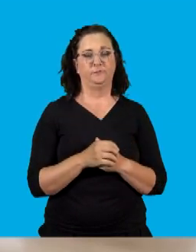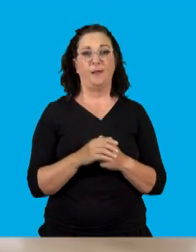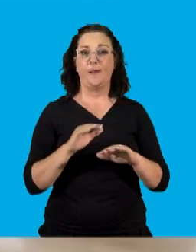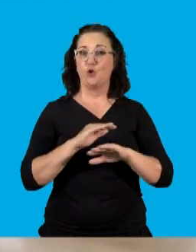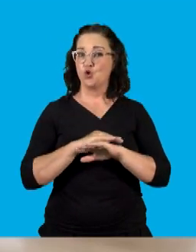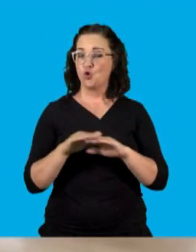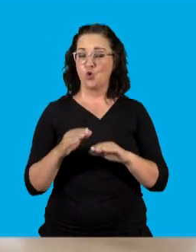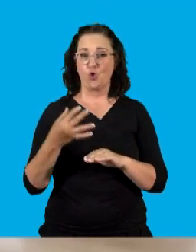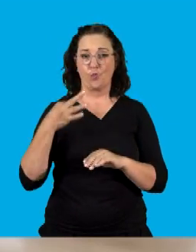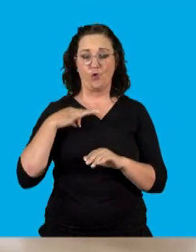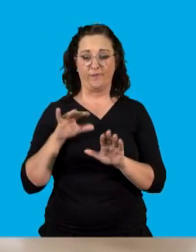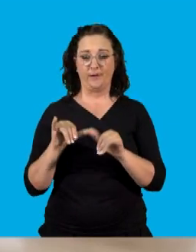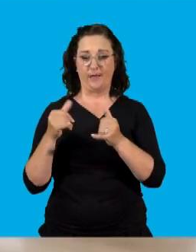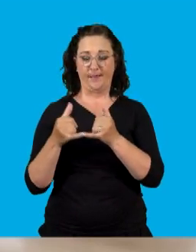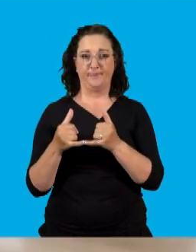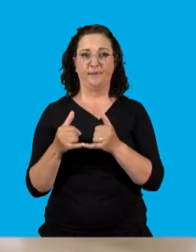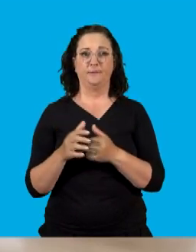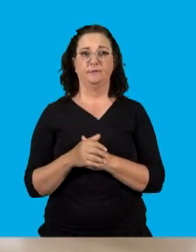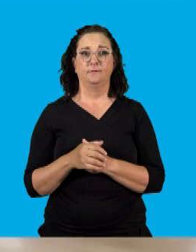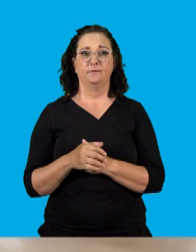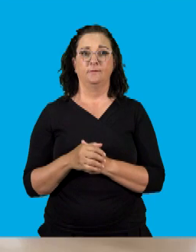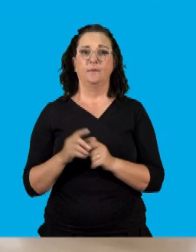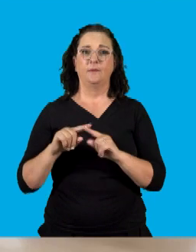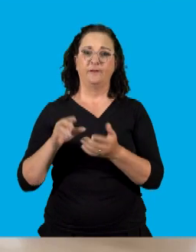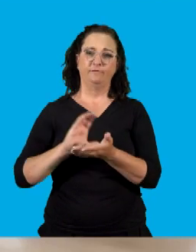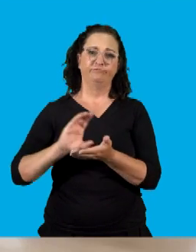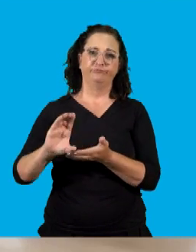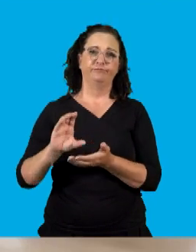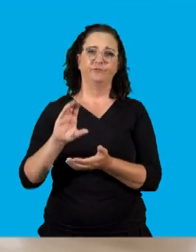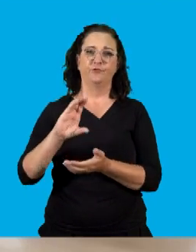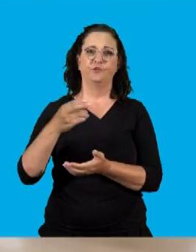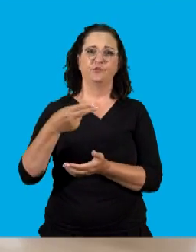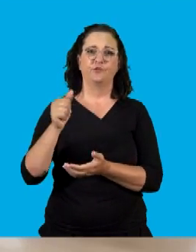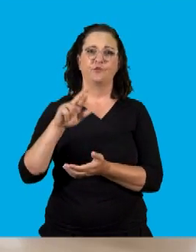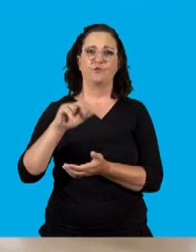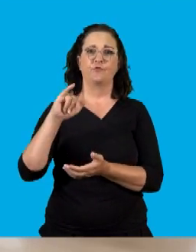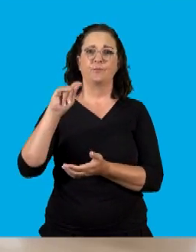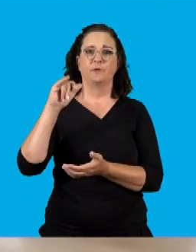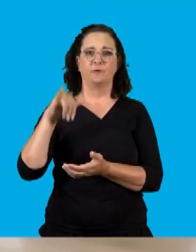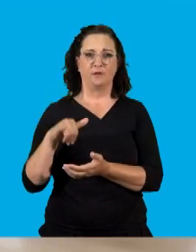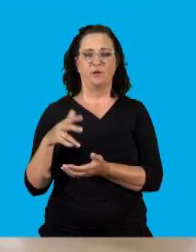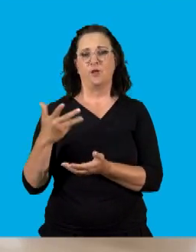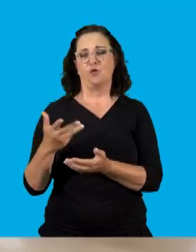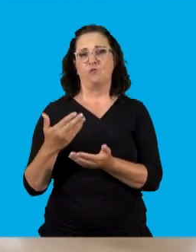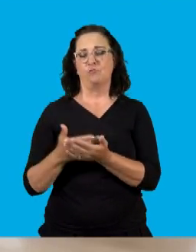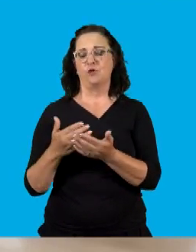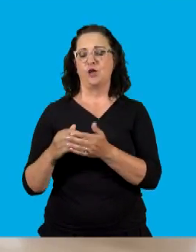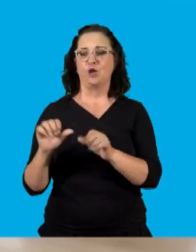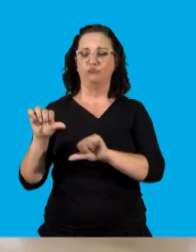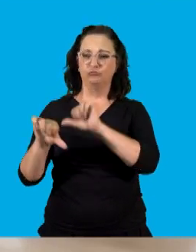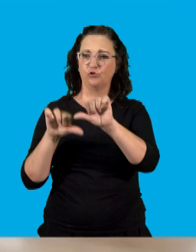on non-profit companies, these companies are formed for charity purposes or to promote social and